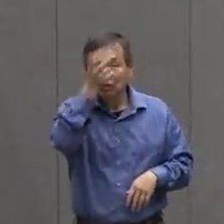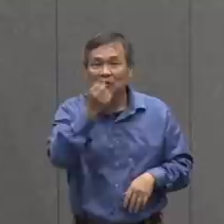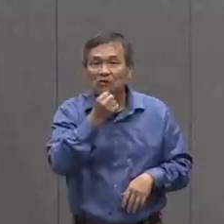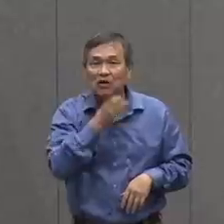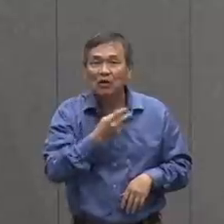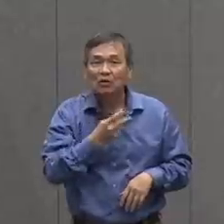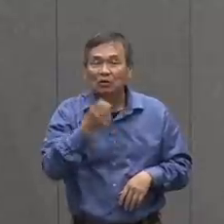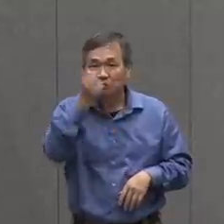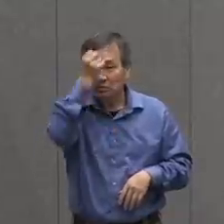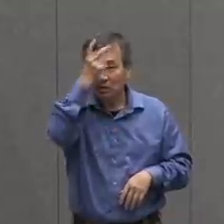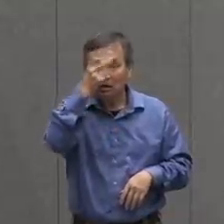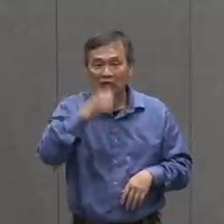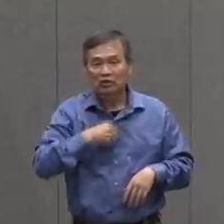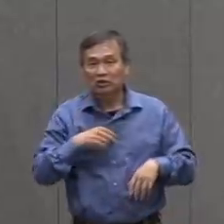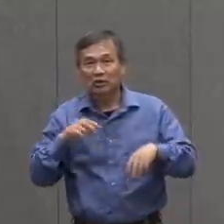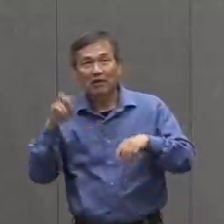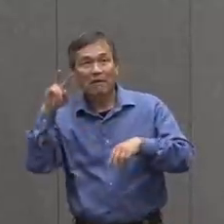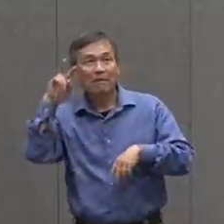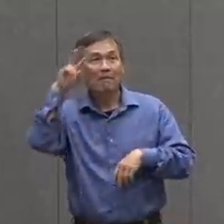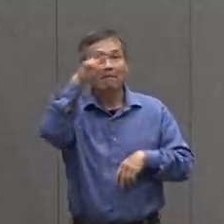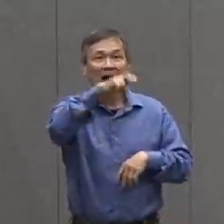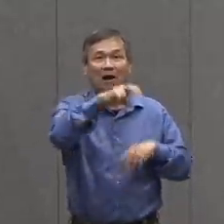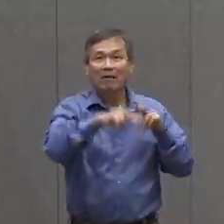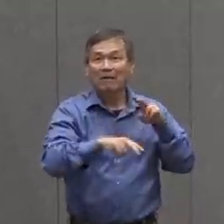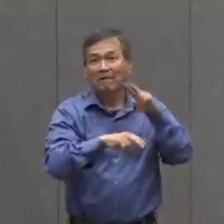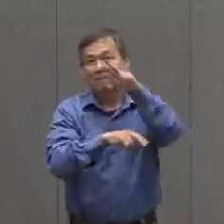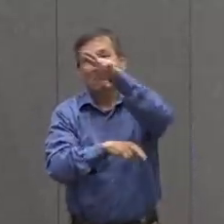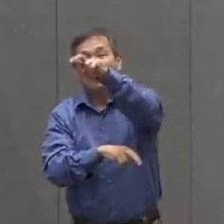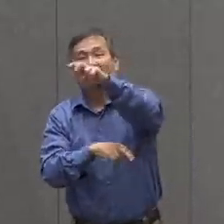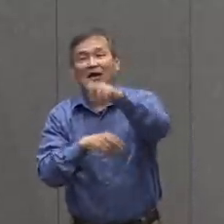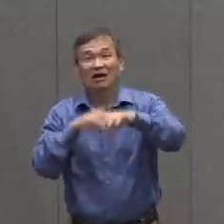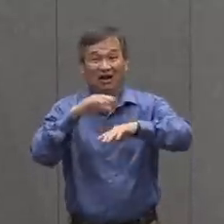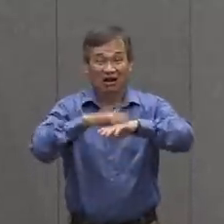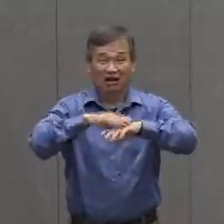to ledge of rocks using those feet.